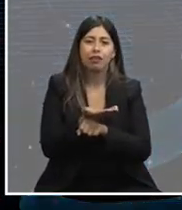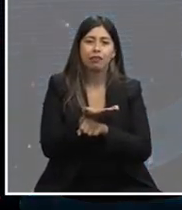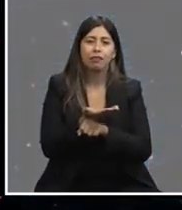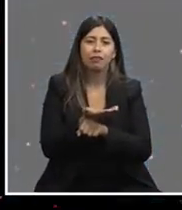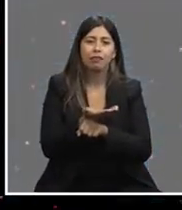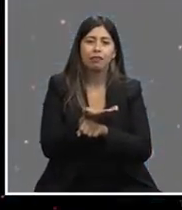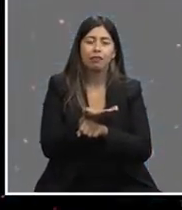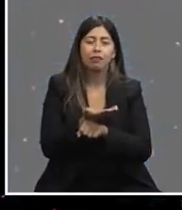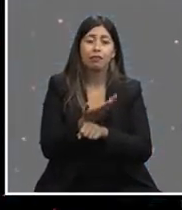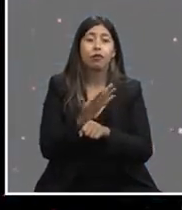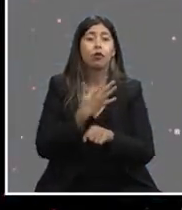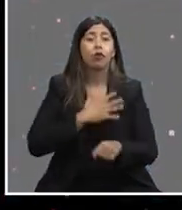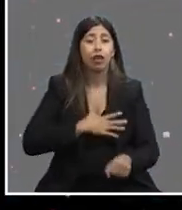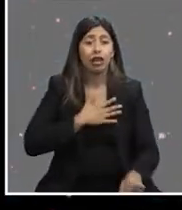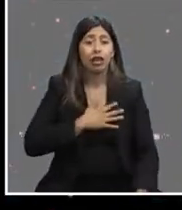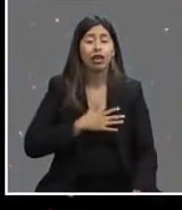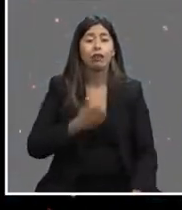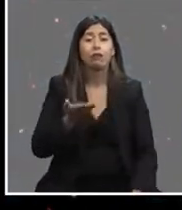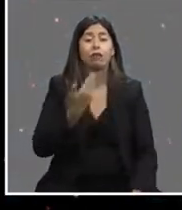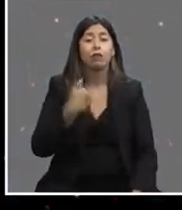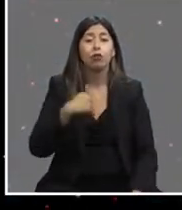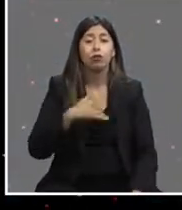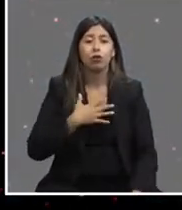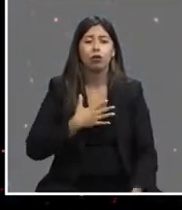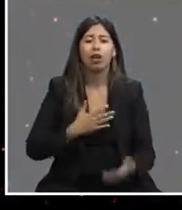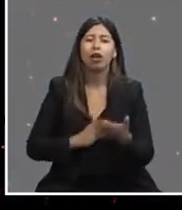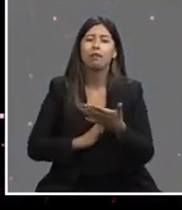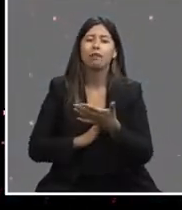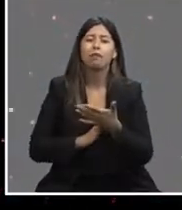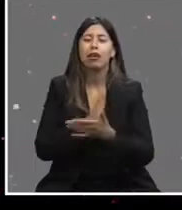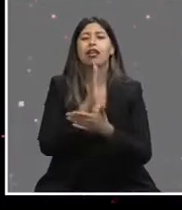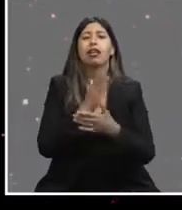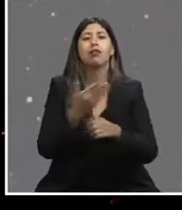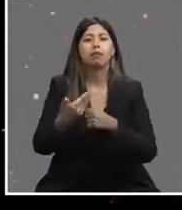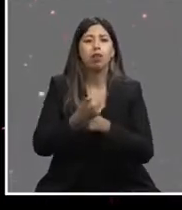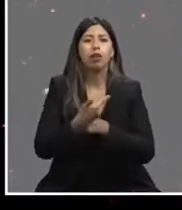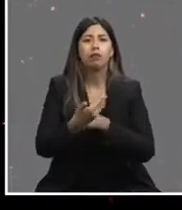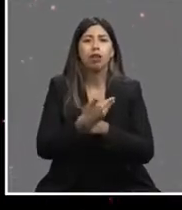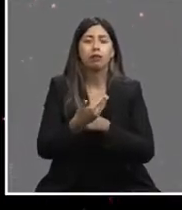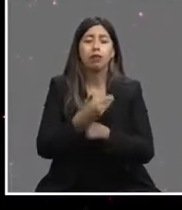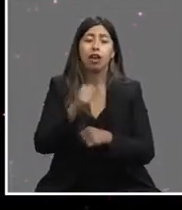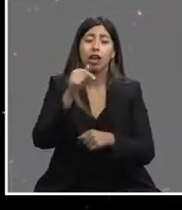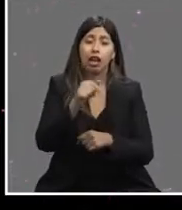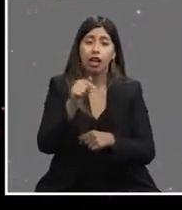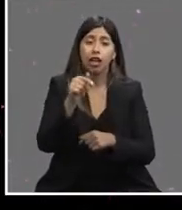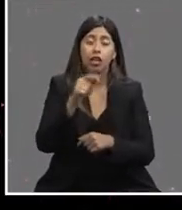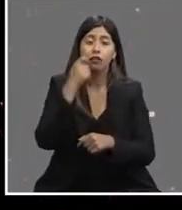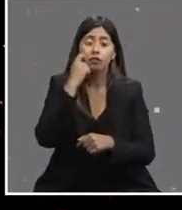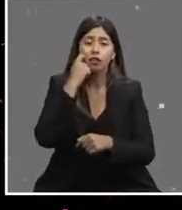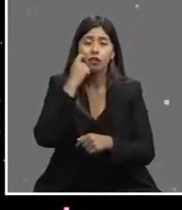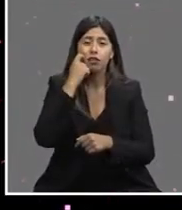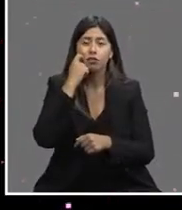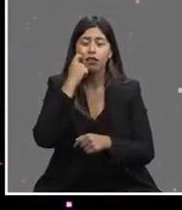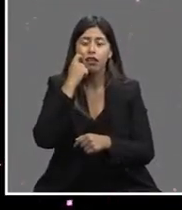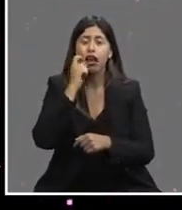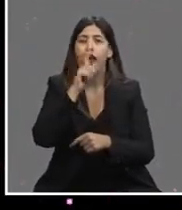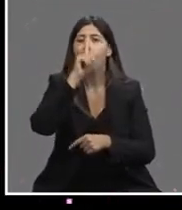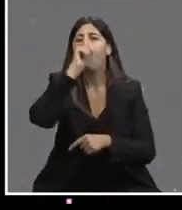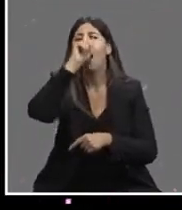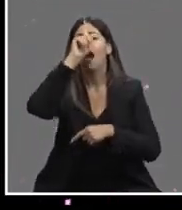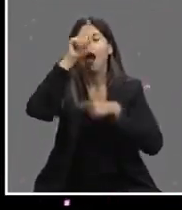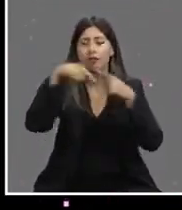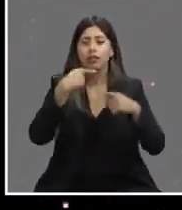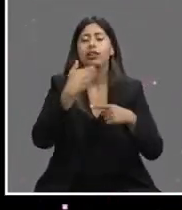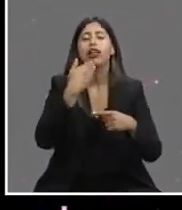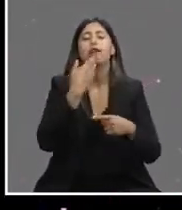phenomenon is called hedonic habituation, which means habituation of pleasure in Greek. In the laboratory, it's been observed that when these neurons